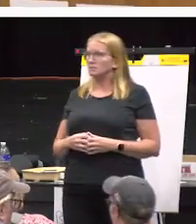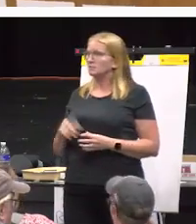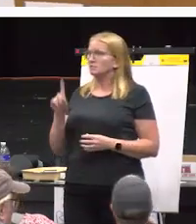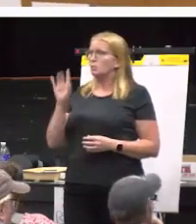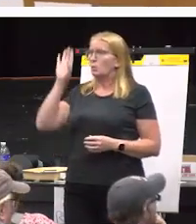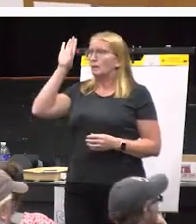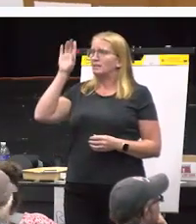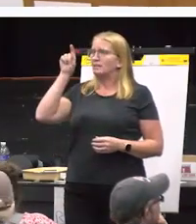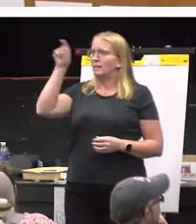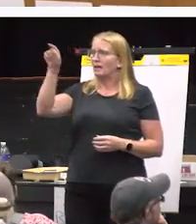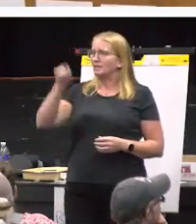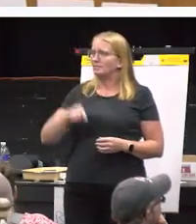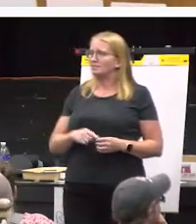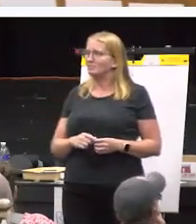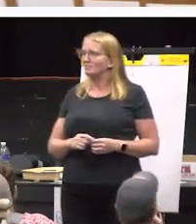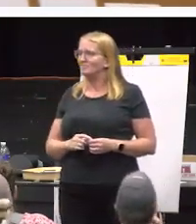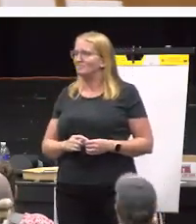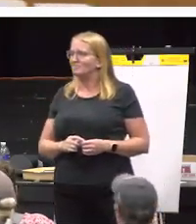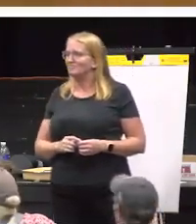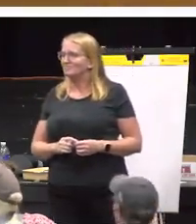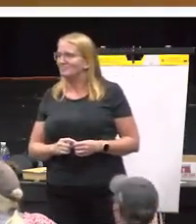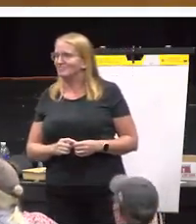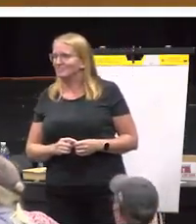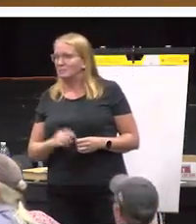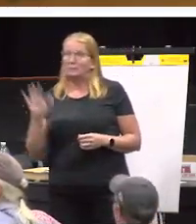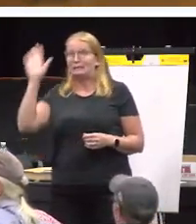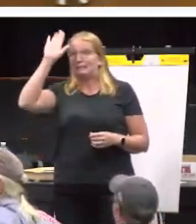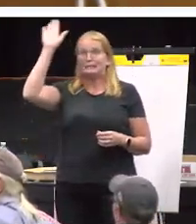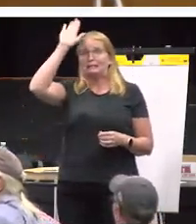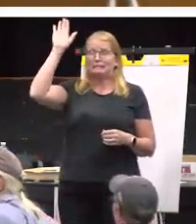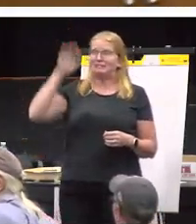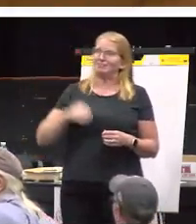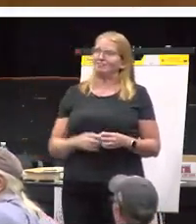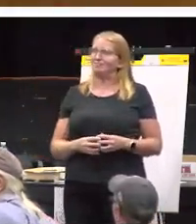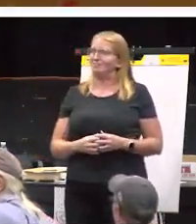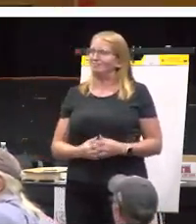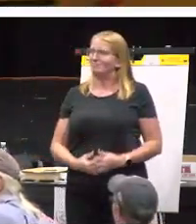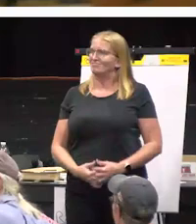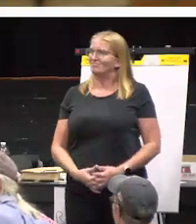We're just like therapists here. We can wait. We get paid by the hour.